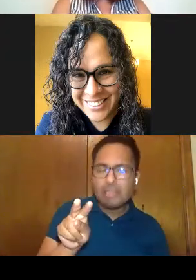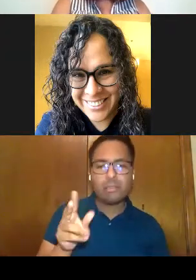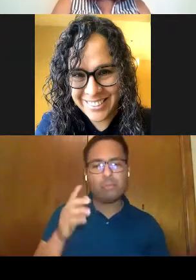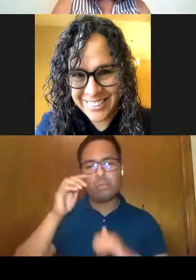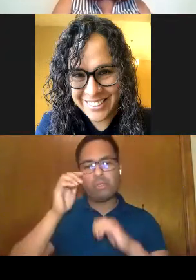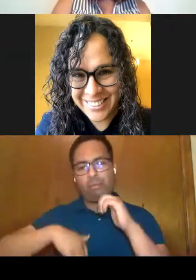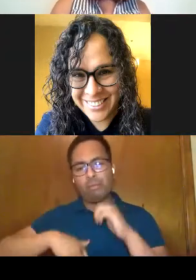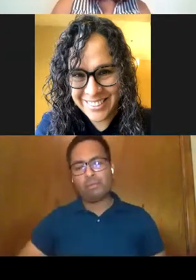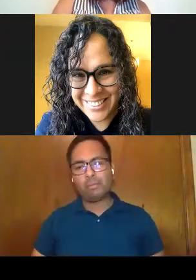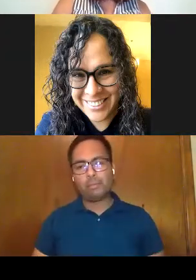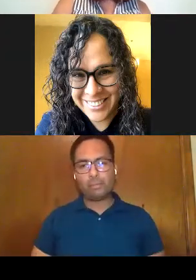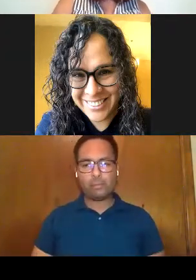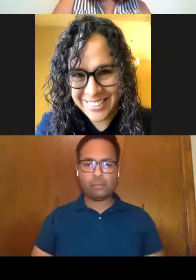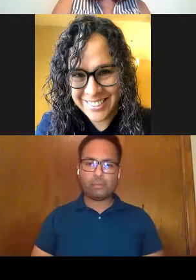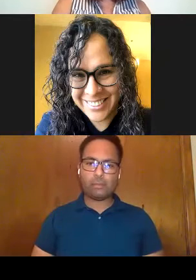Okay.